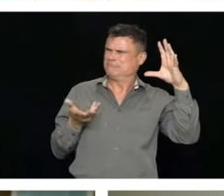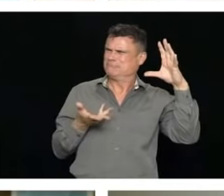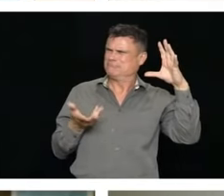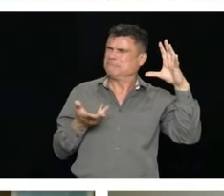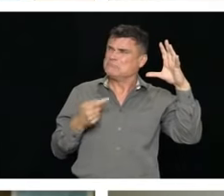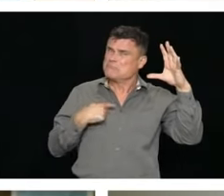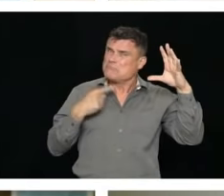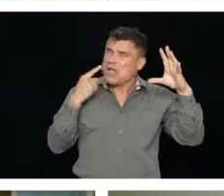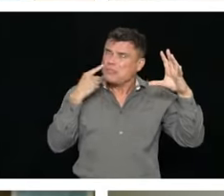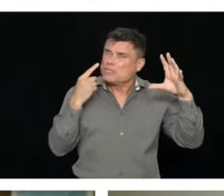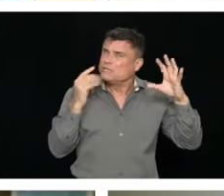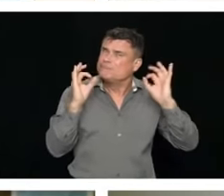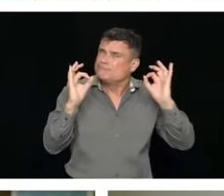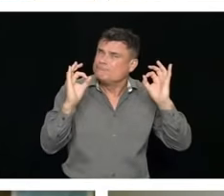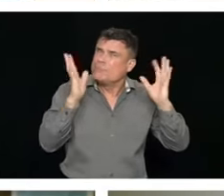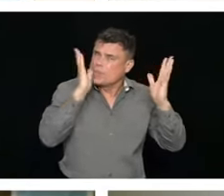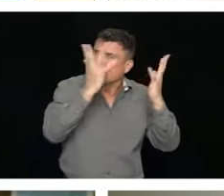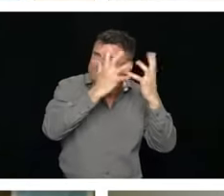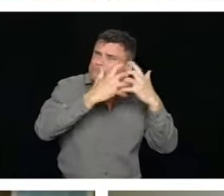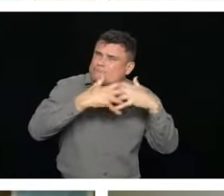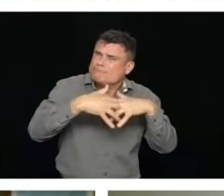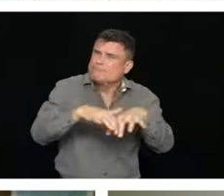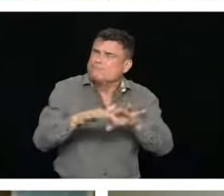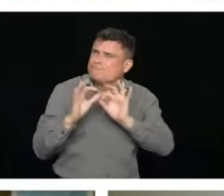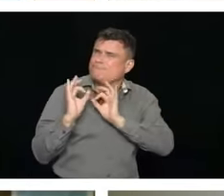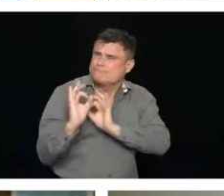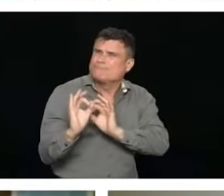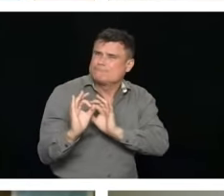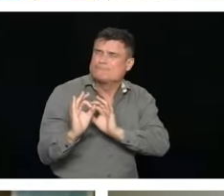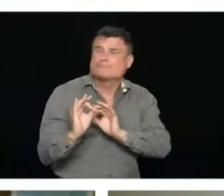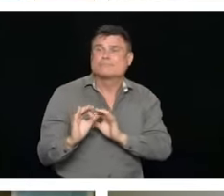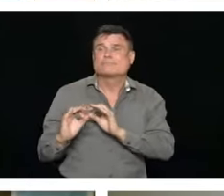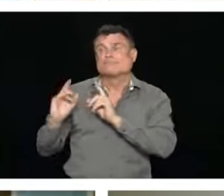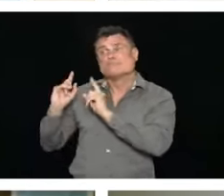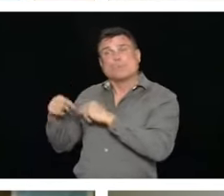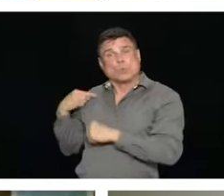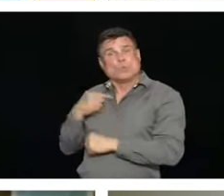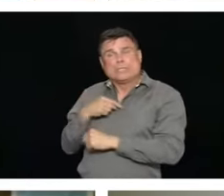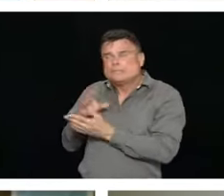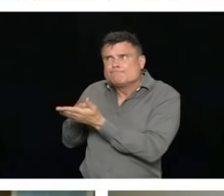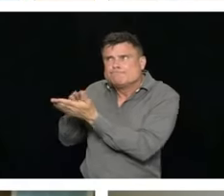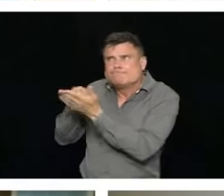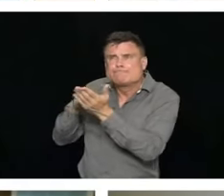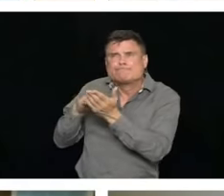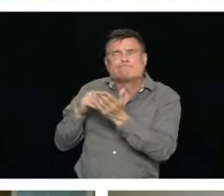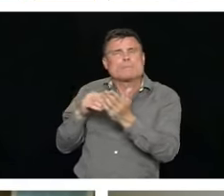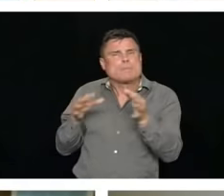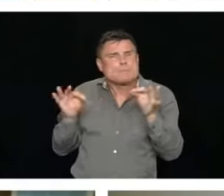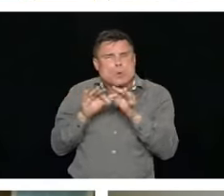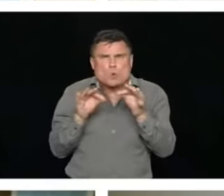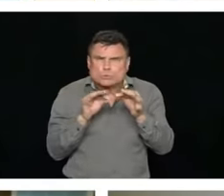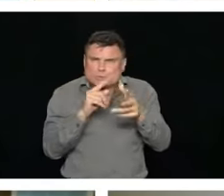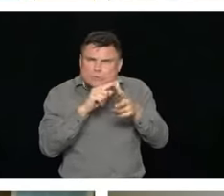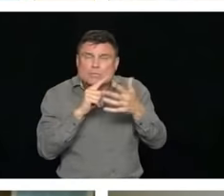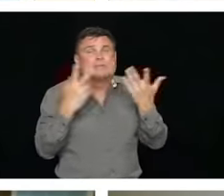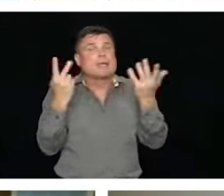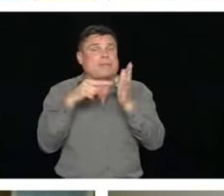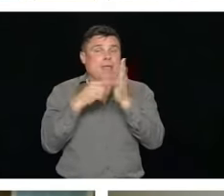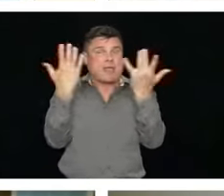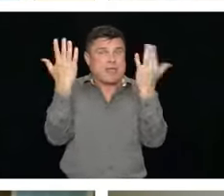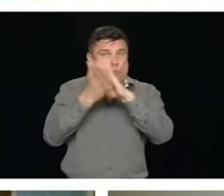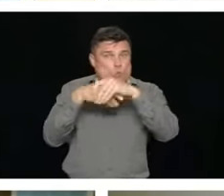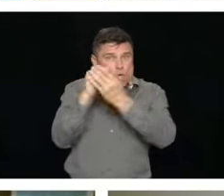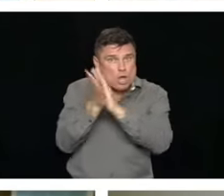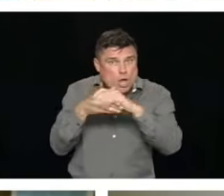social distancing and hand washing. So when they go back to school, it's a new environment for them to do it in, but they're well versed in this